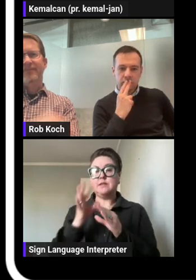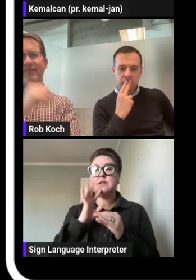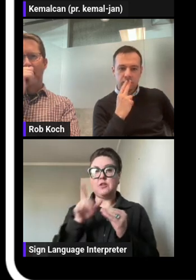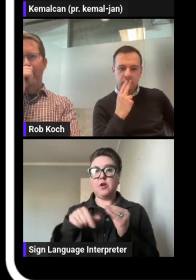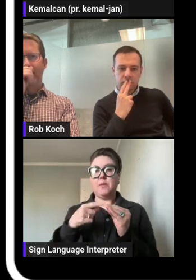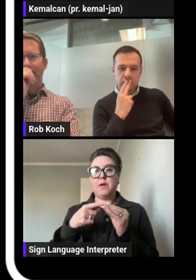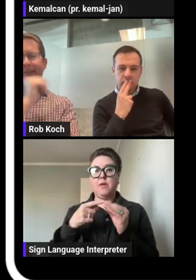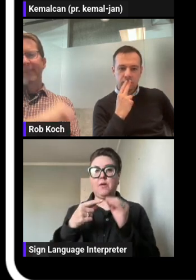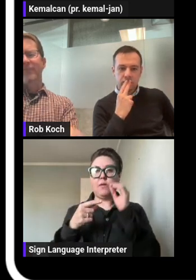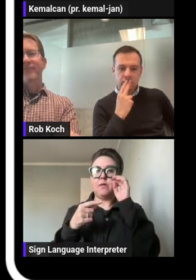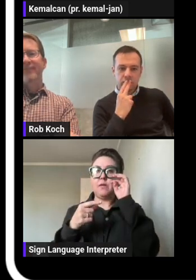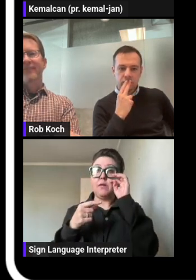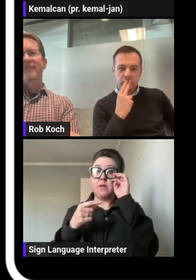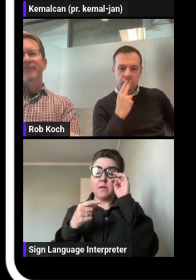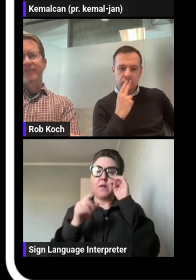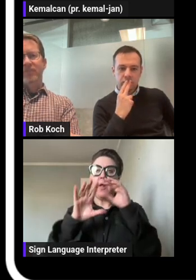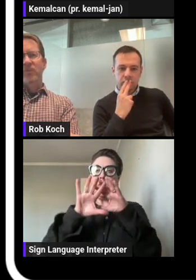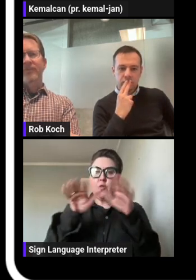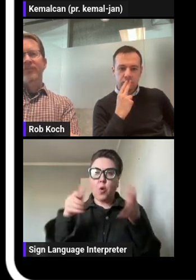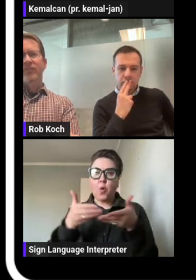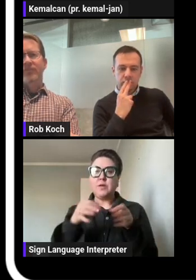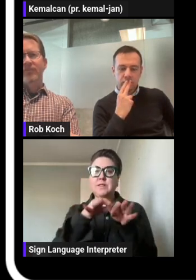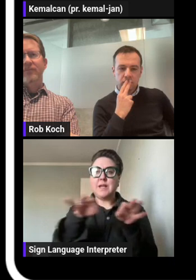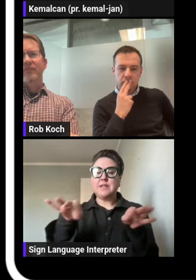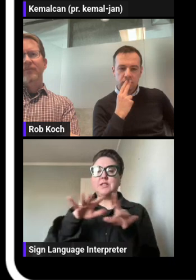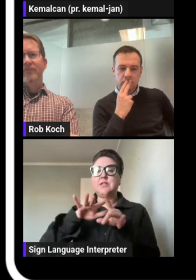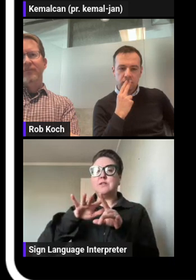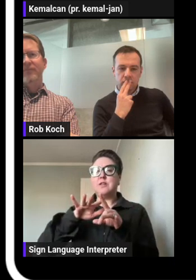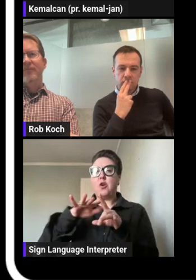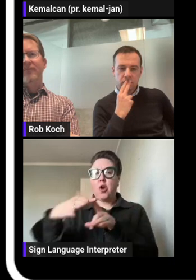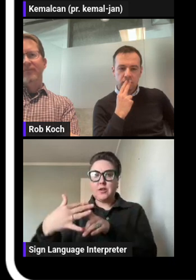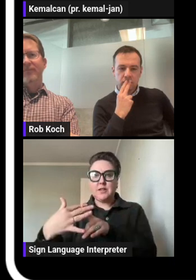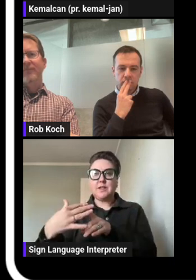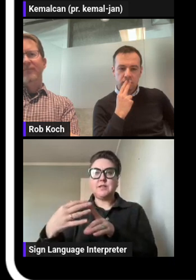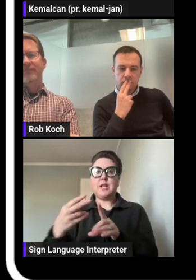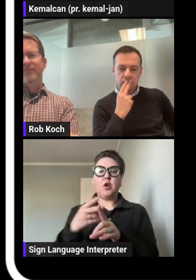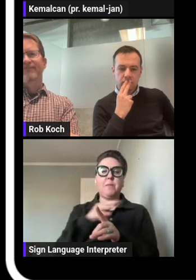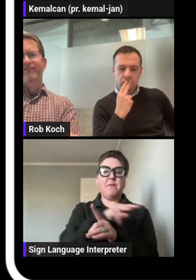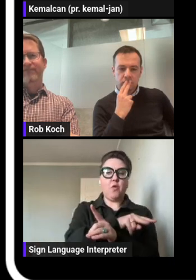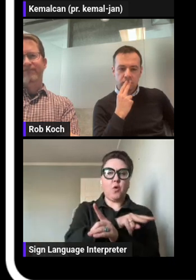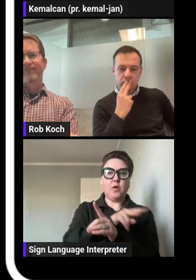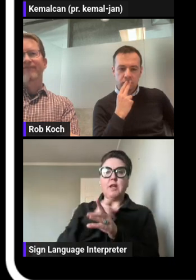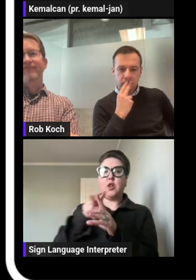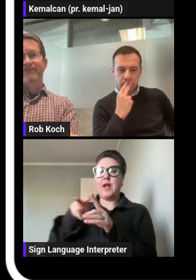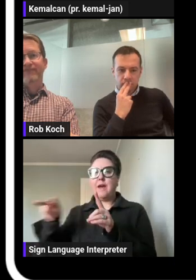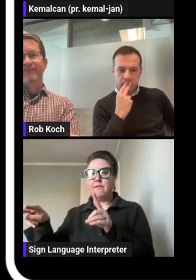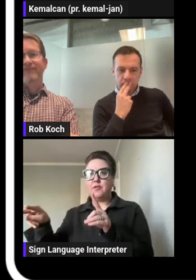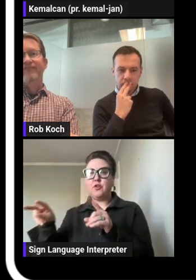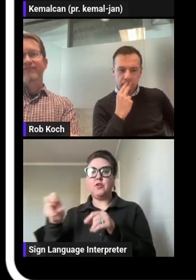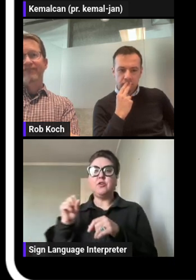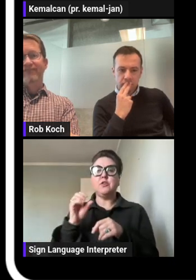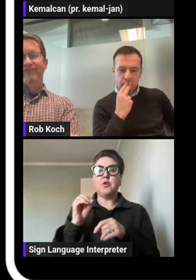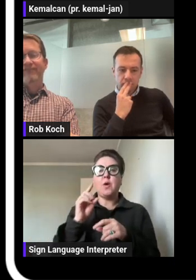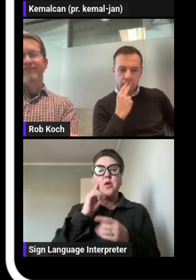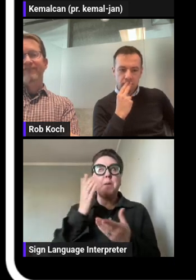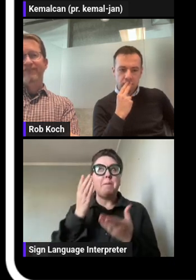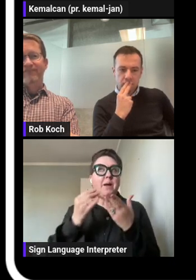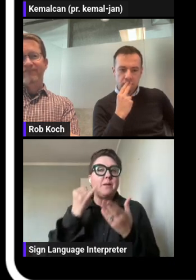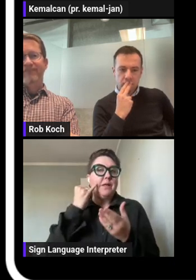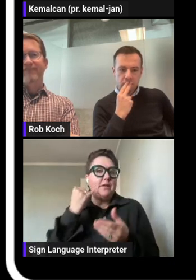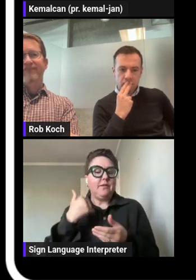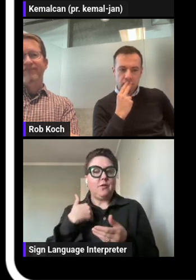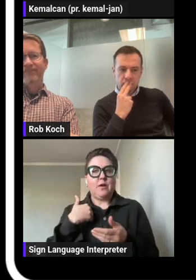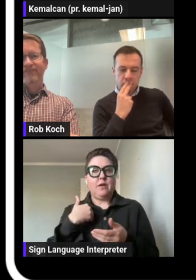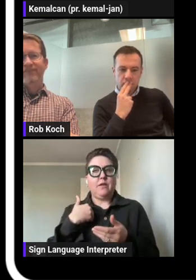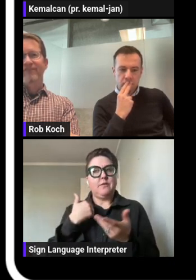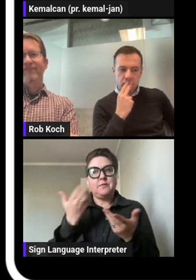the whole sentence of the context. They look back and forward, the words, like they understand the context of it. And I thought, well, maybe if you have,